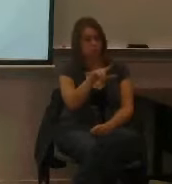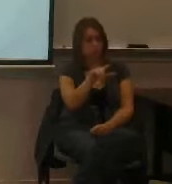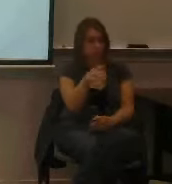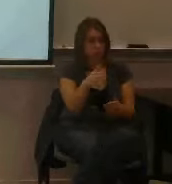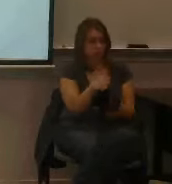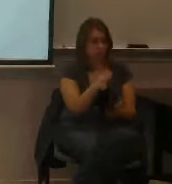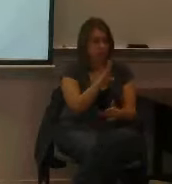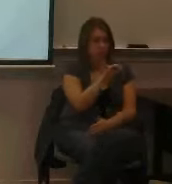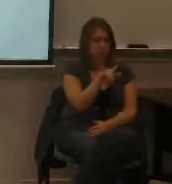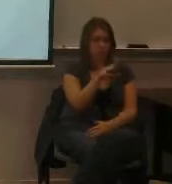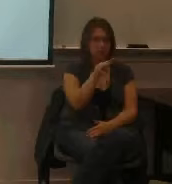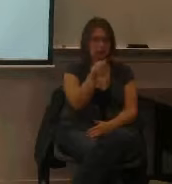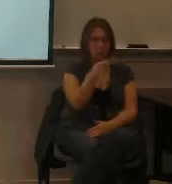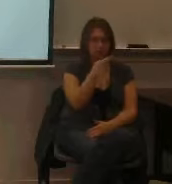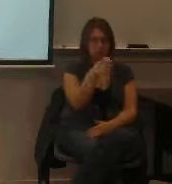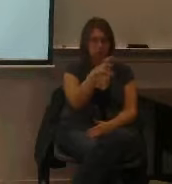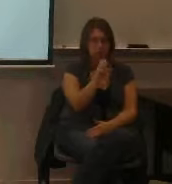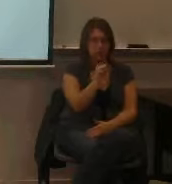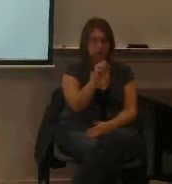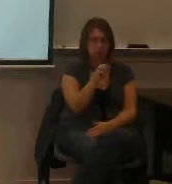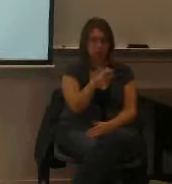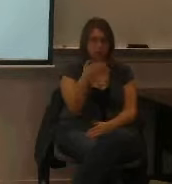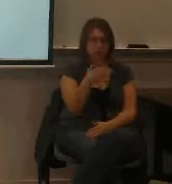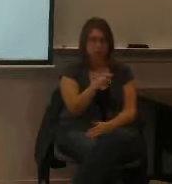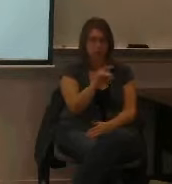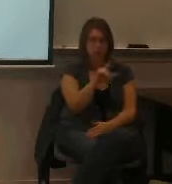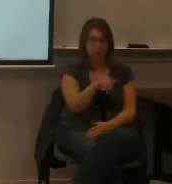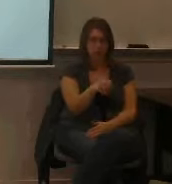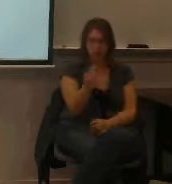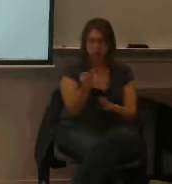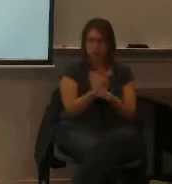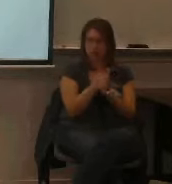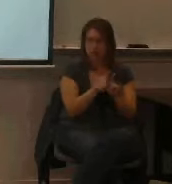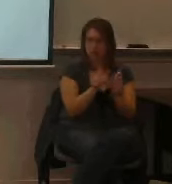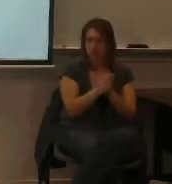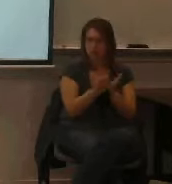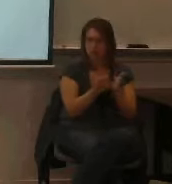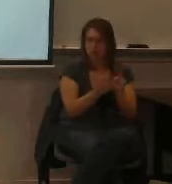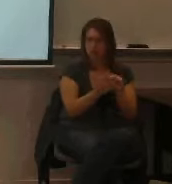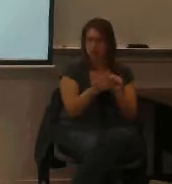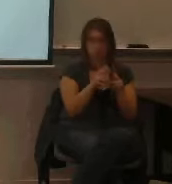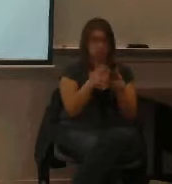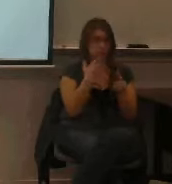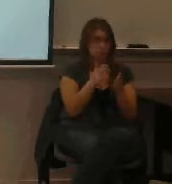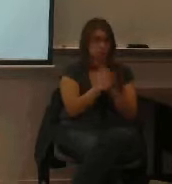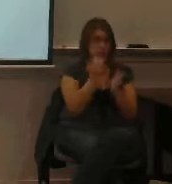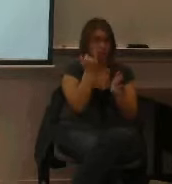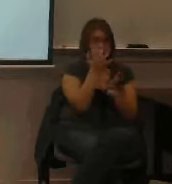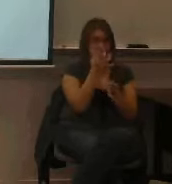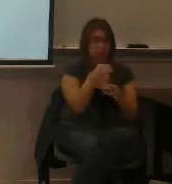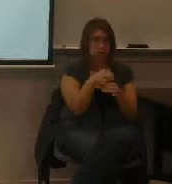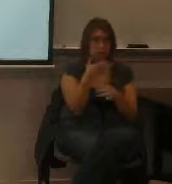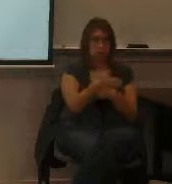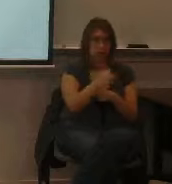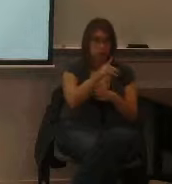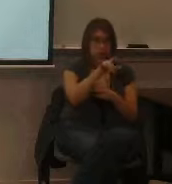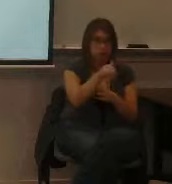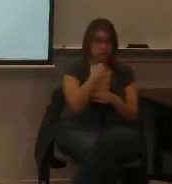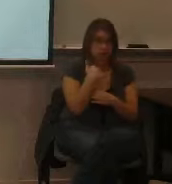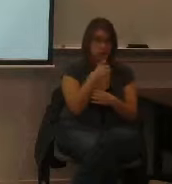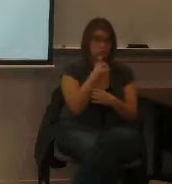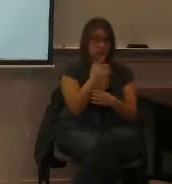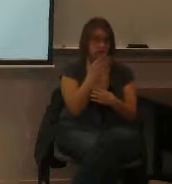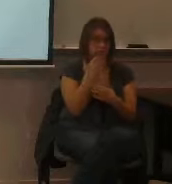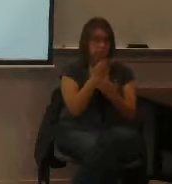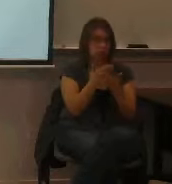on fish ecology. Do you guys use that book actually as a textbook, or is it just? It's quite a good book if you're interested in fish ecology. It's got some